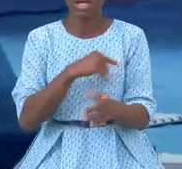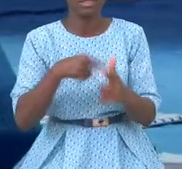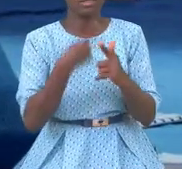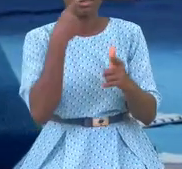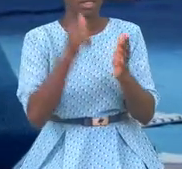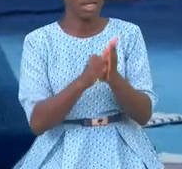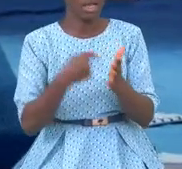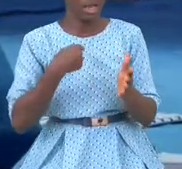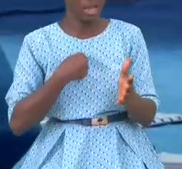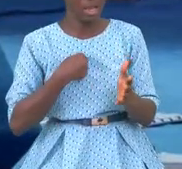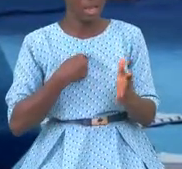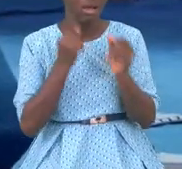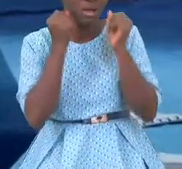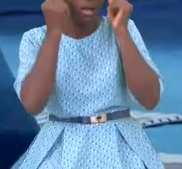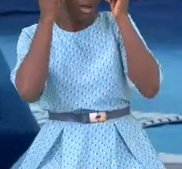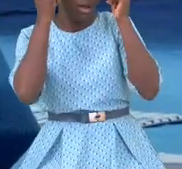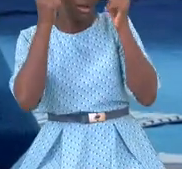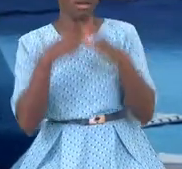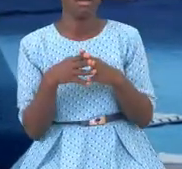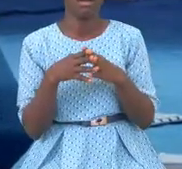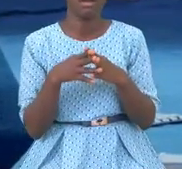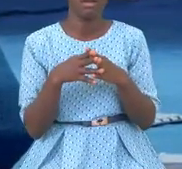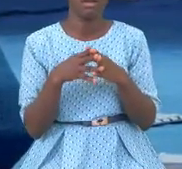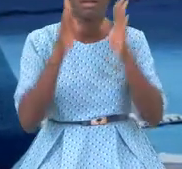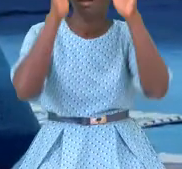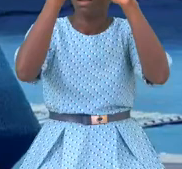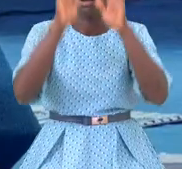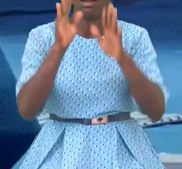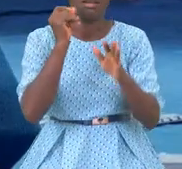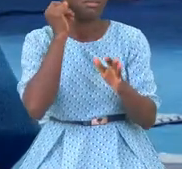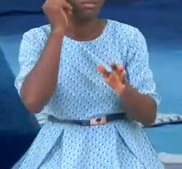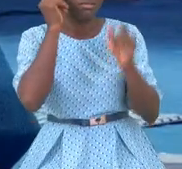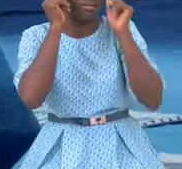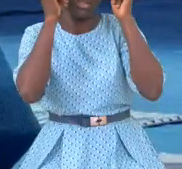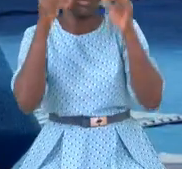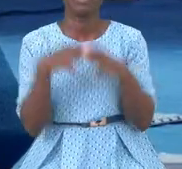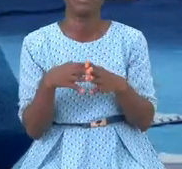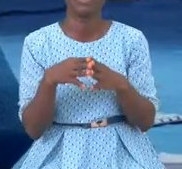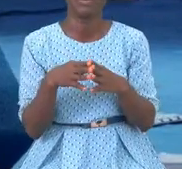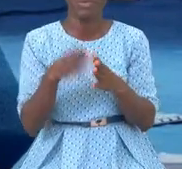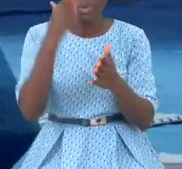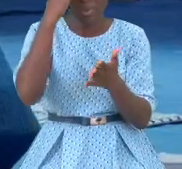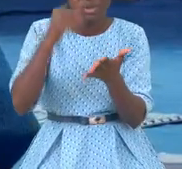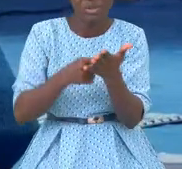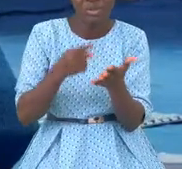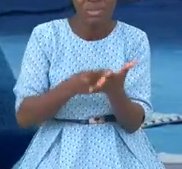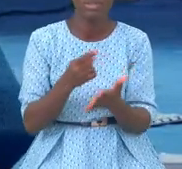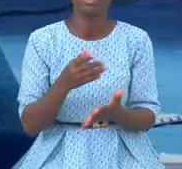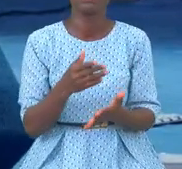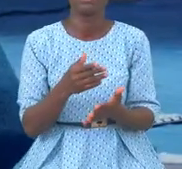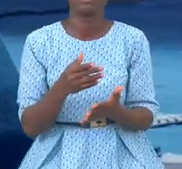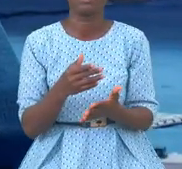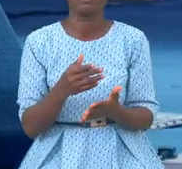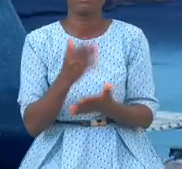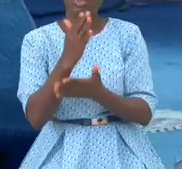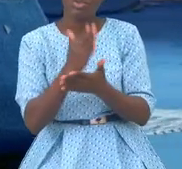I don't want to use the word. You know, sometimes somebody becomes so astonished that he says,